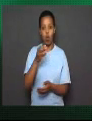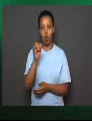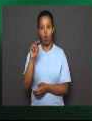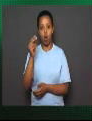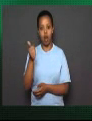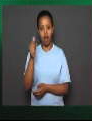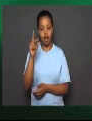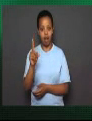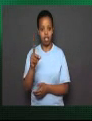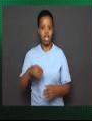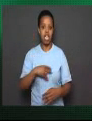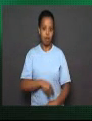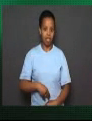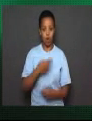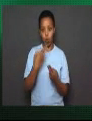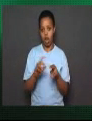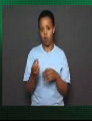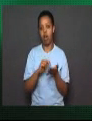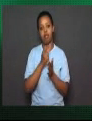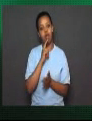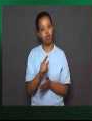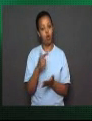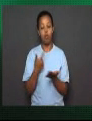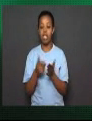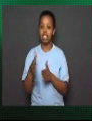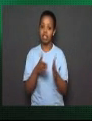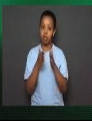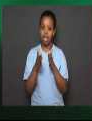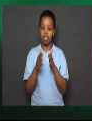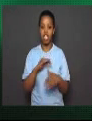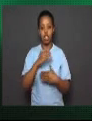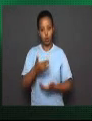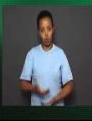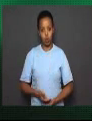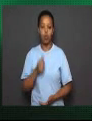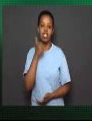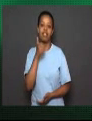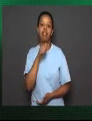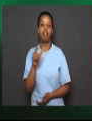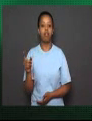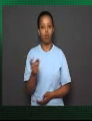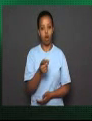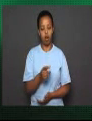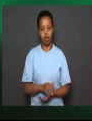ovary. In this way, the embryo becomes female.